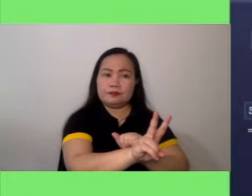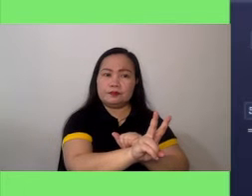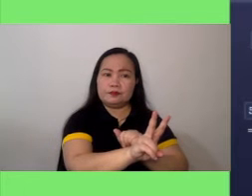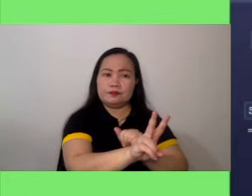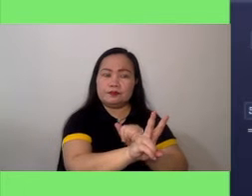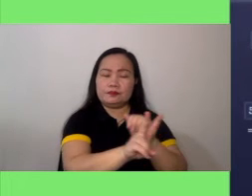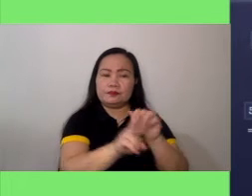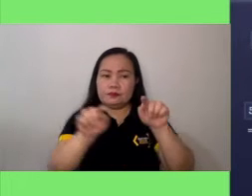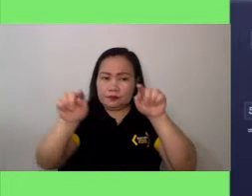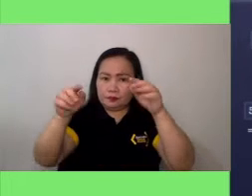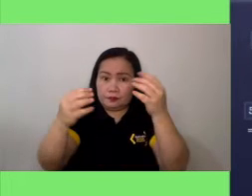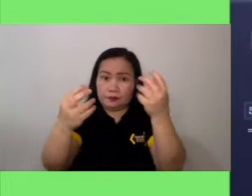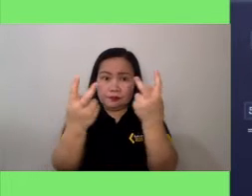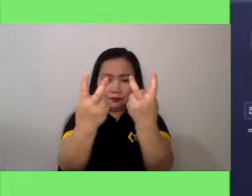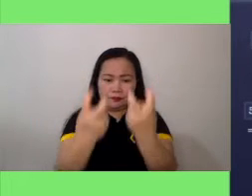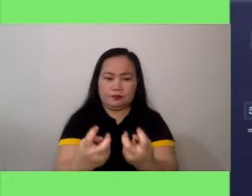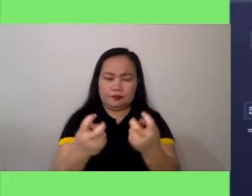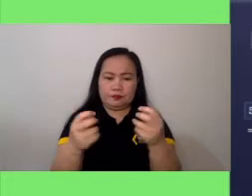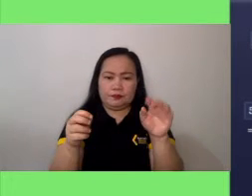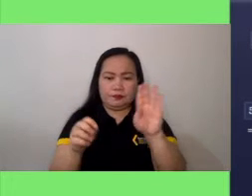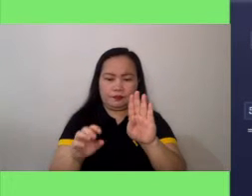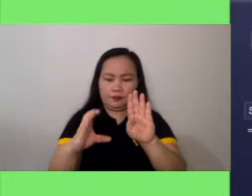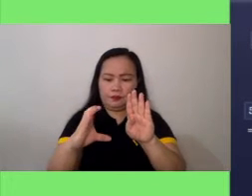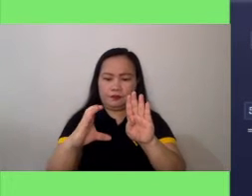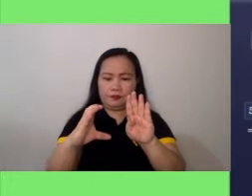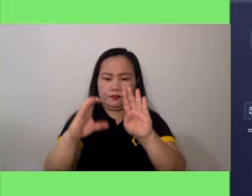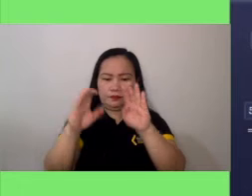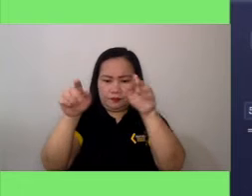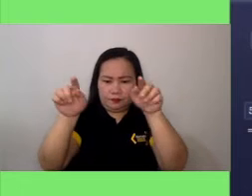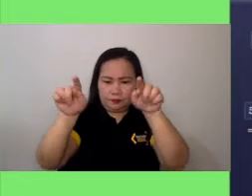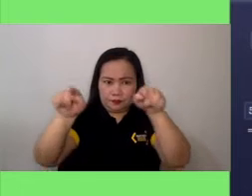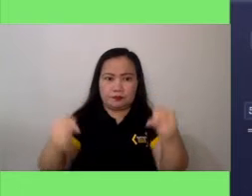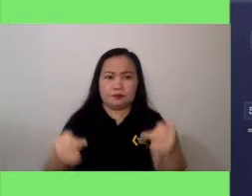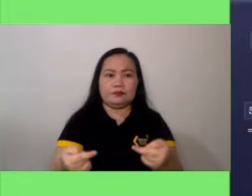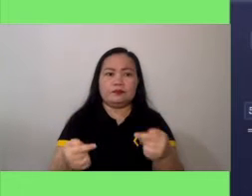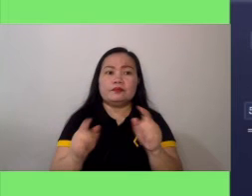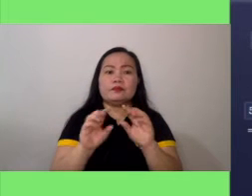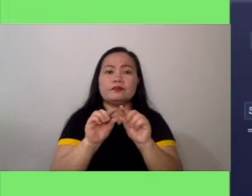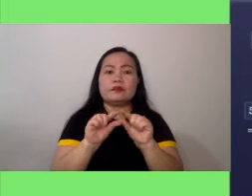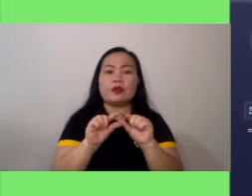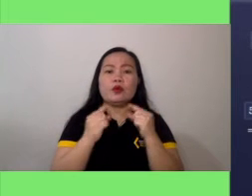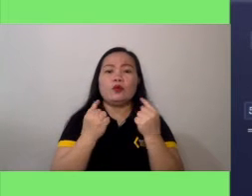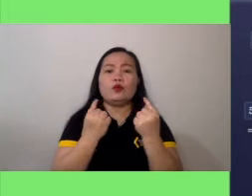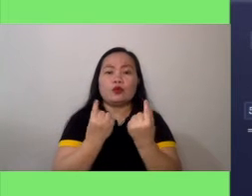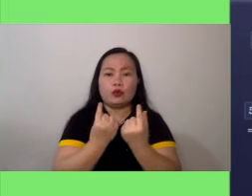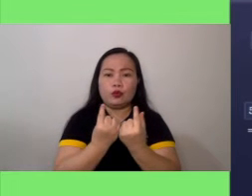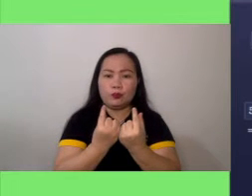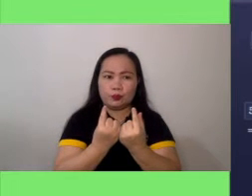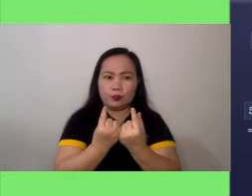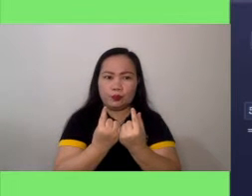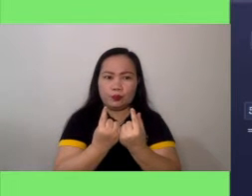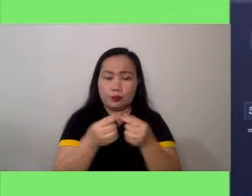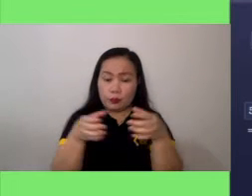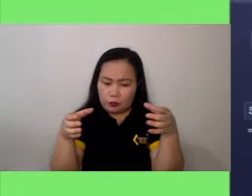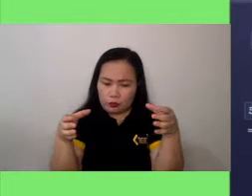ito, dapat naka-group din ito. Okay? Dapat kung naka-group po ito, i-group po natin yan. Kasi may ibig sabihin po yan